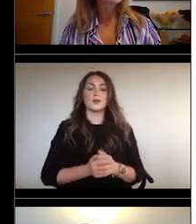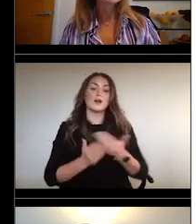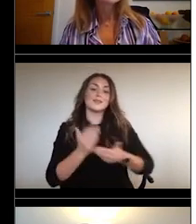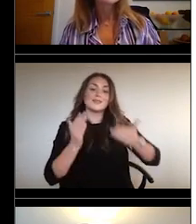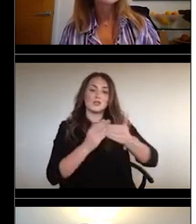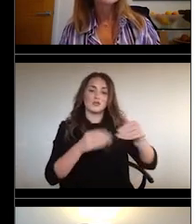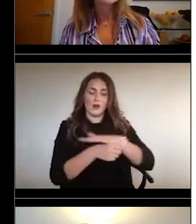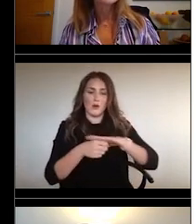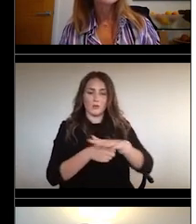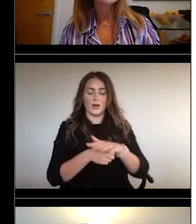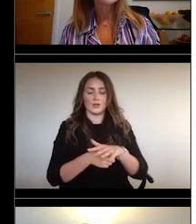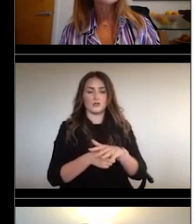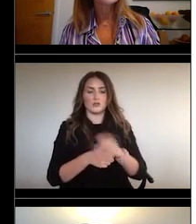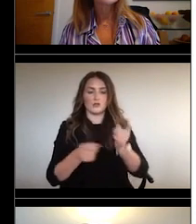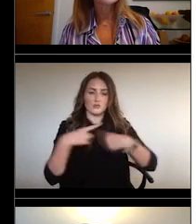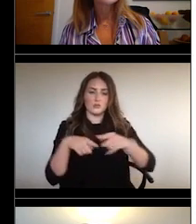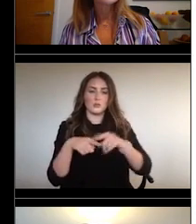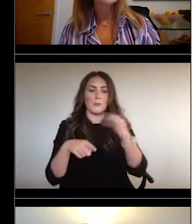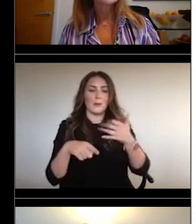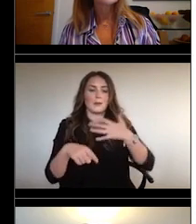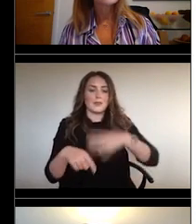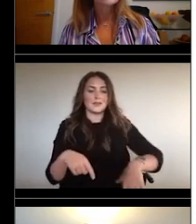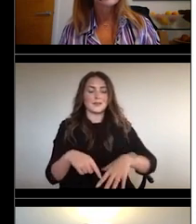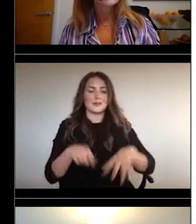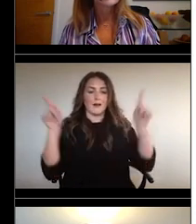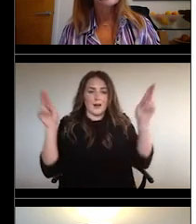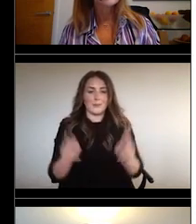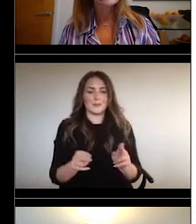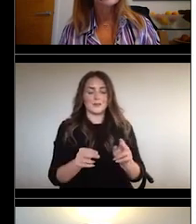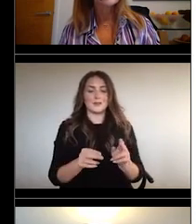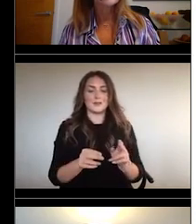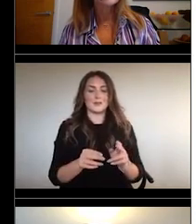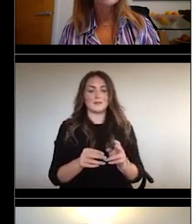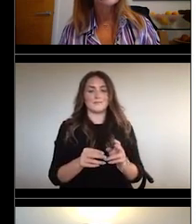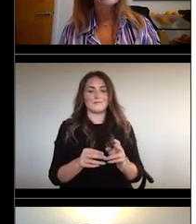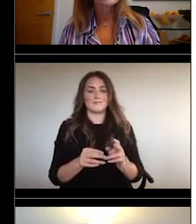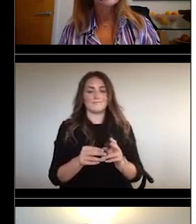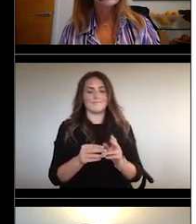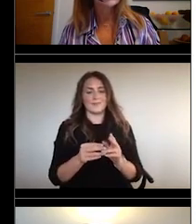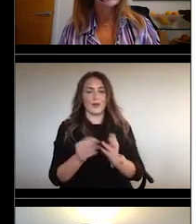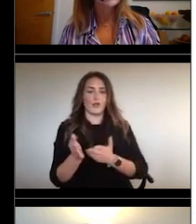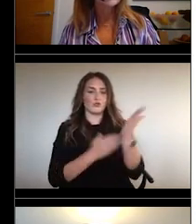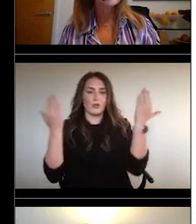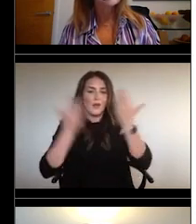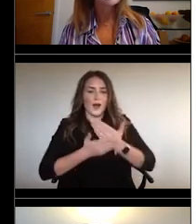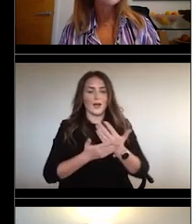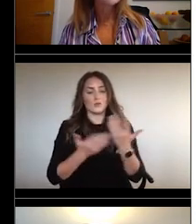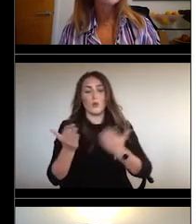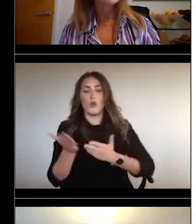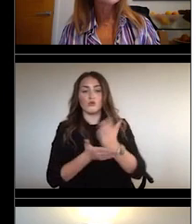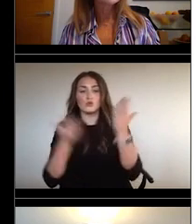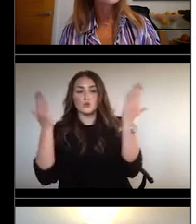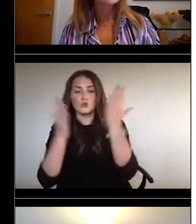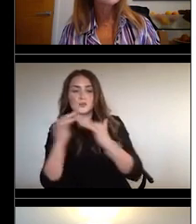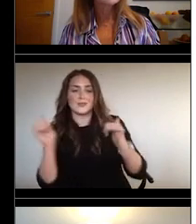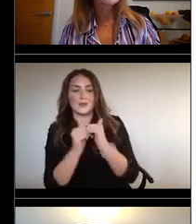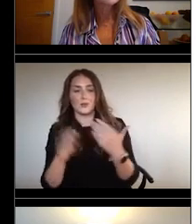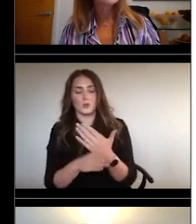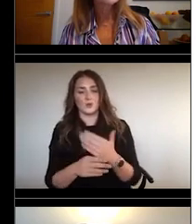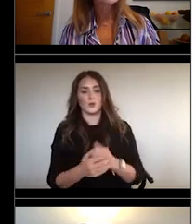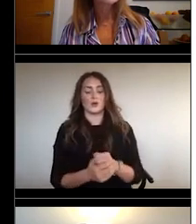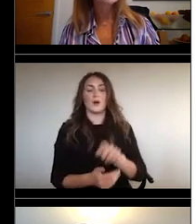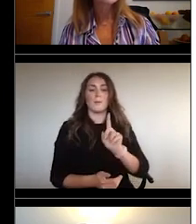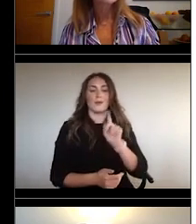locations where we may need to carry out some very limited overnight and weekend works. This is to reduce